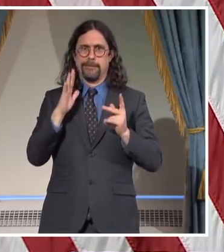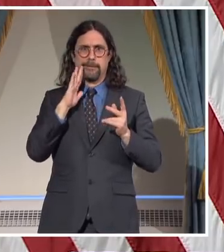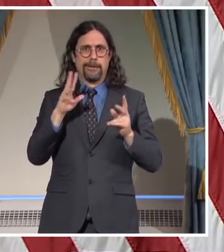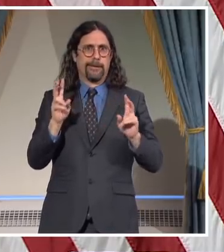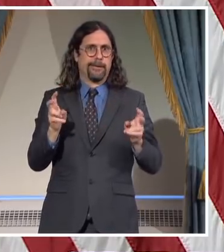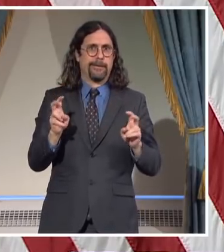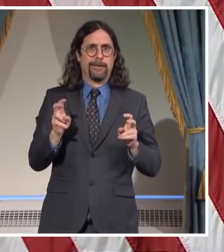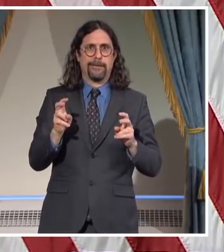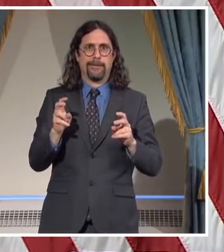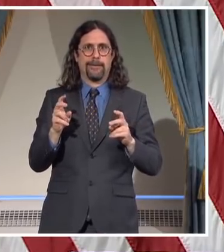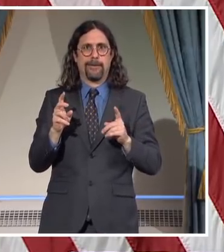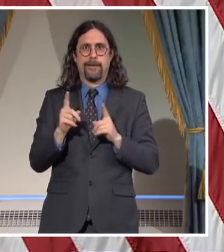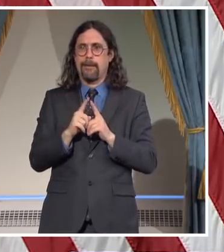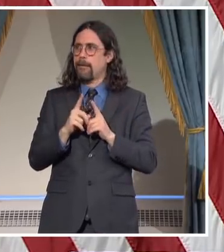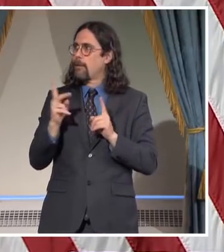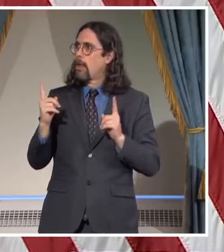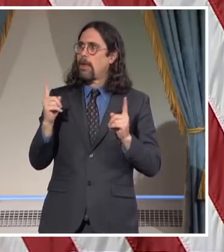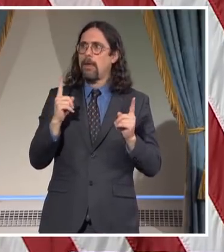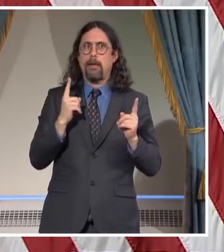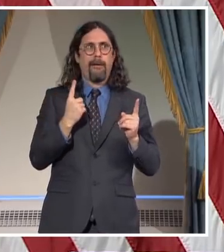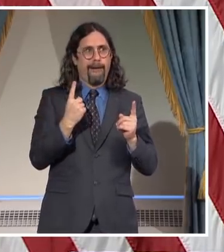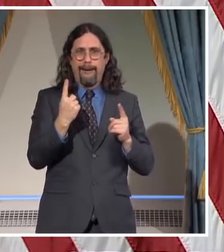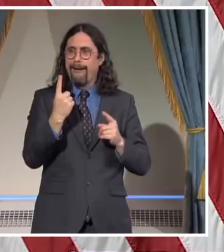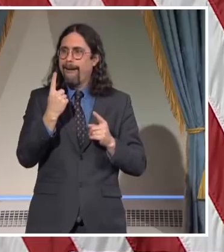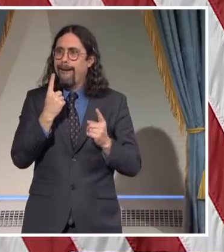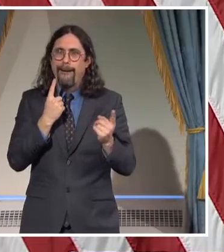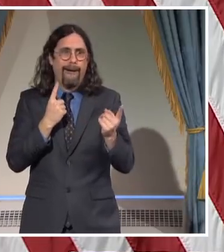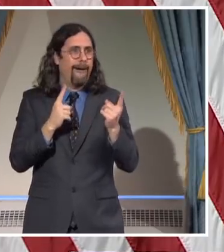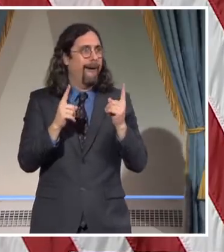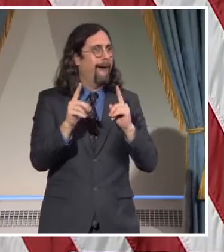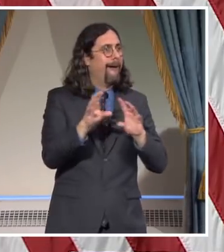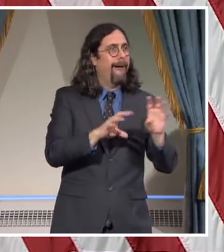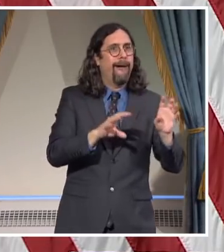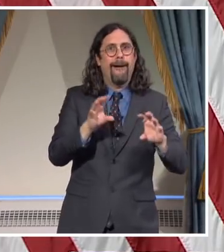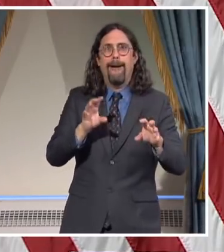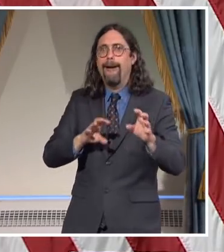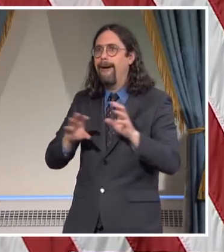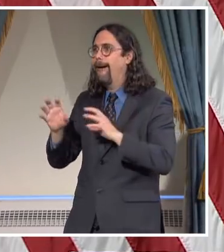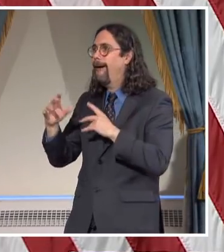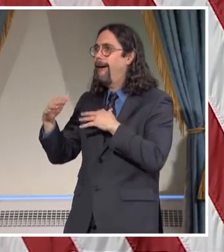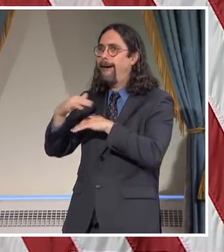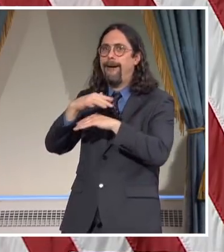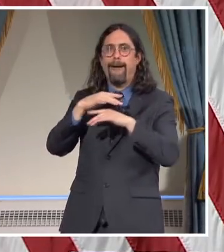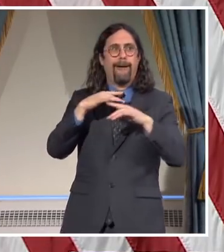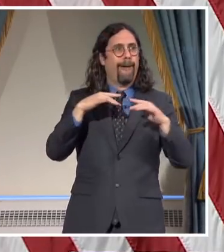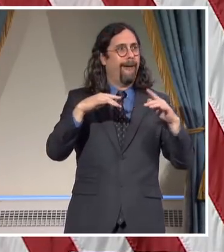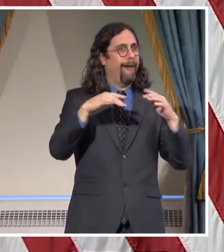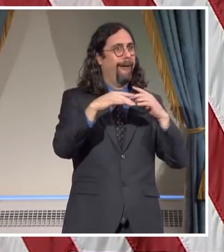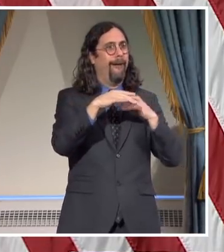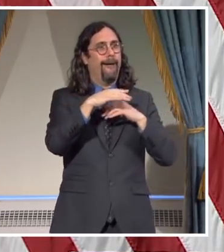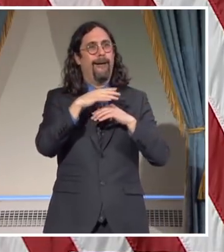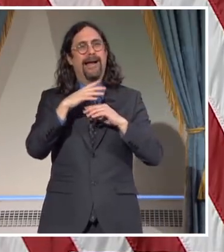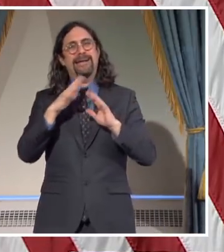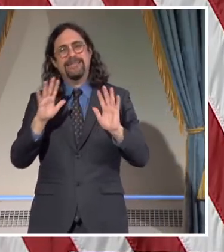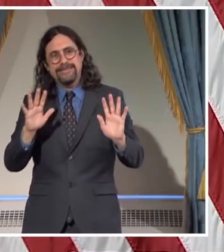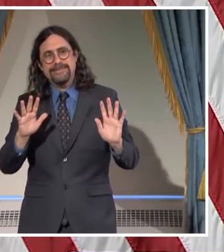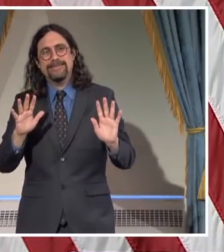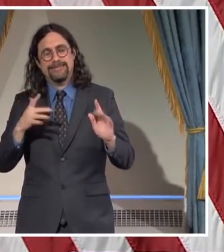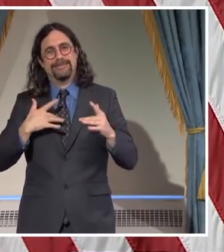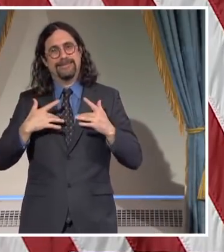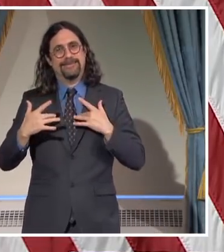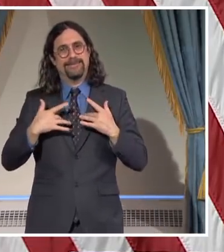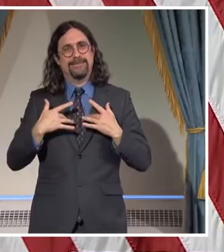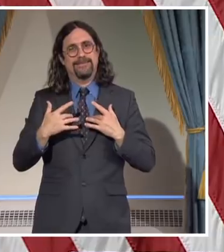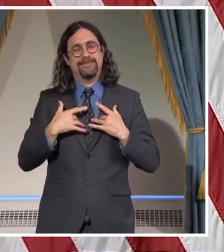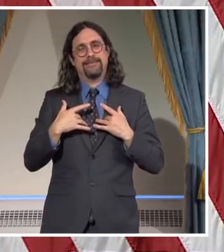all lived for all our lives until a week ago, and people start gathering and getting too close together. So especially